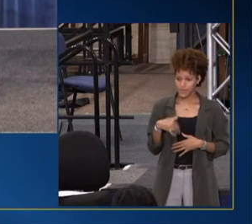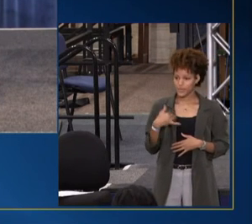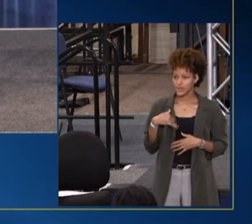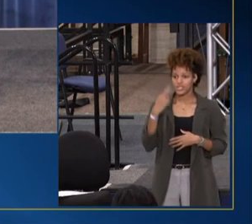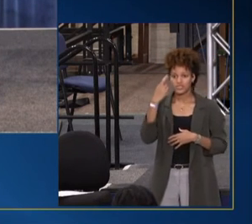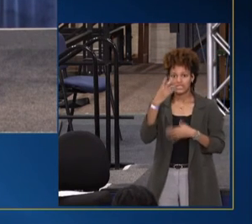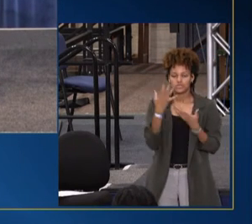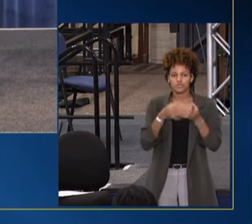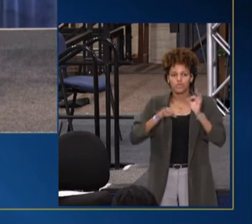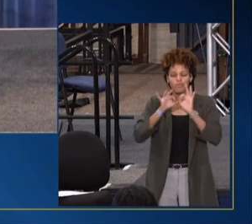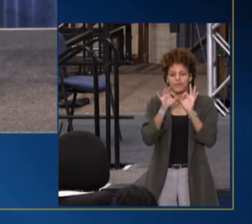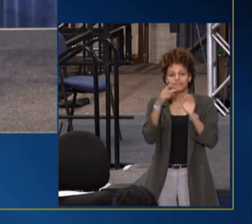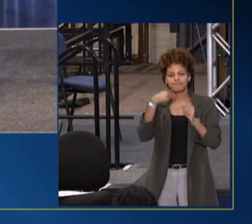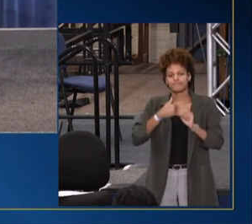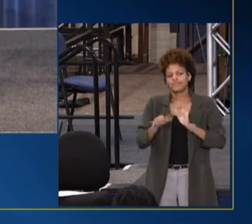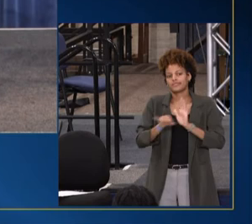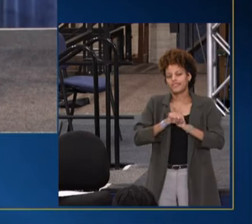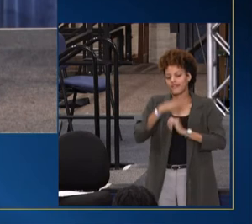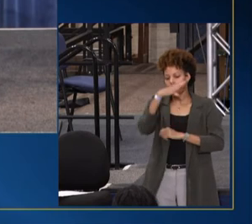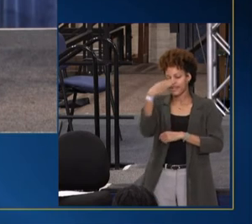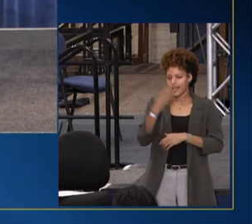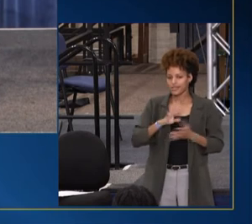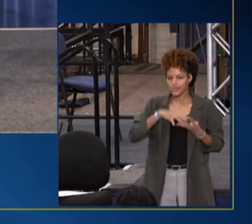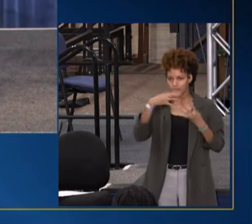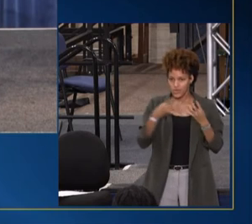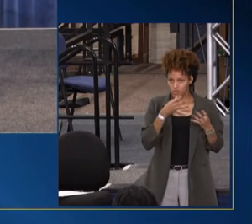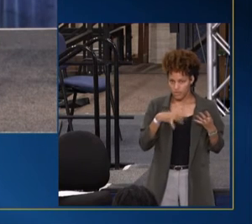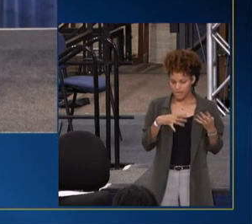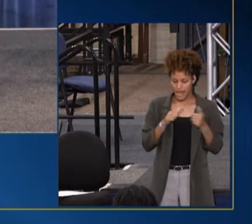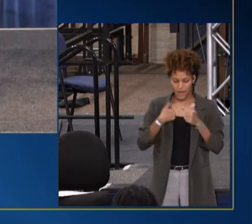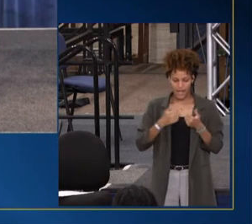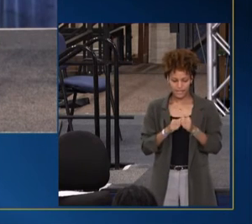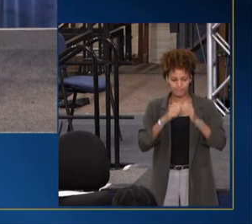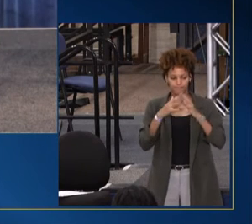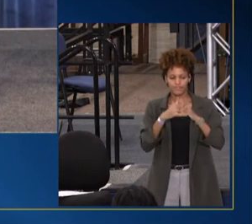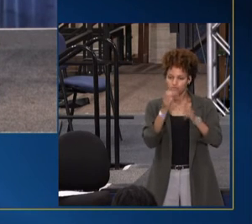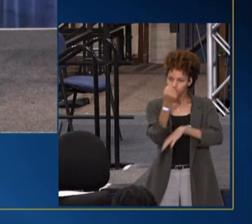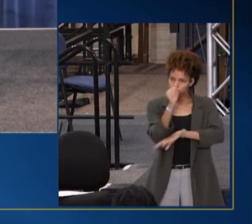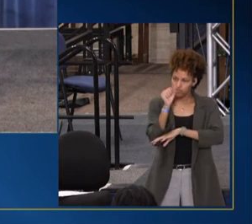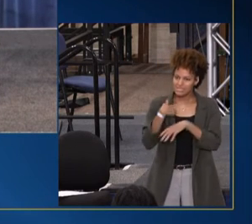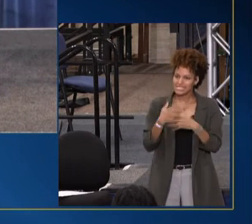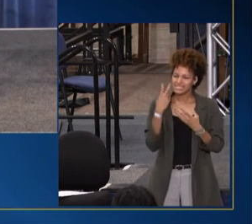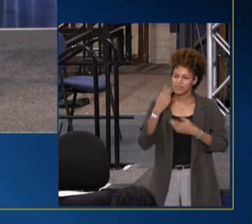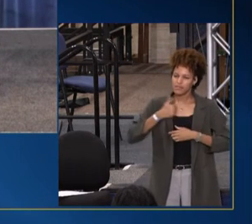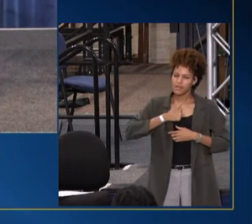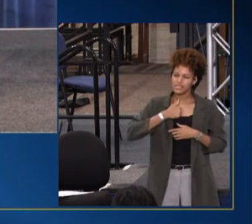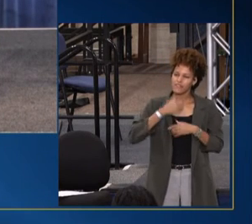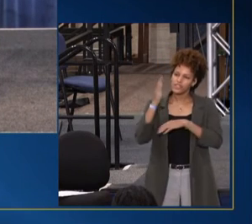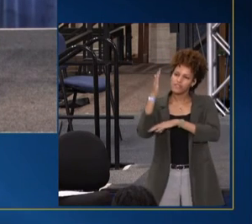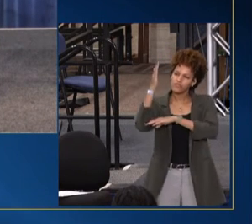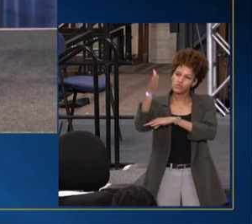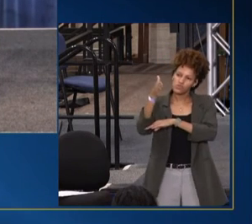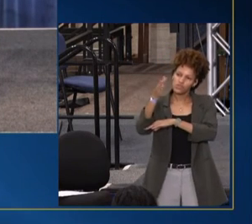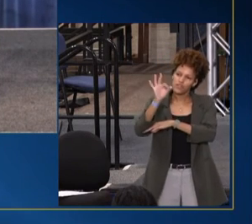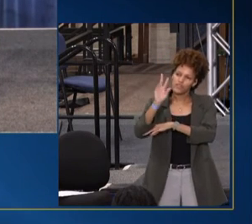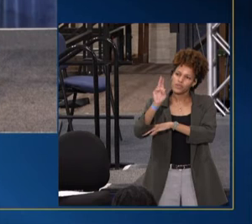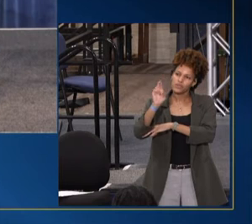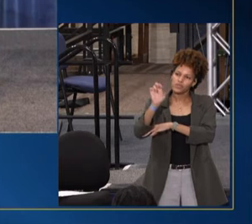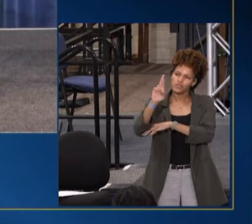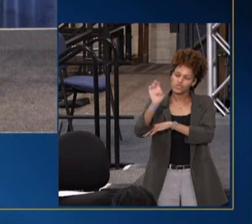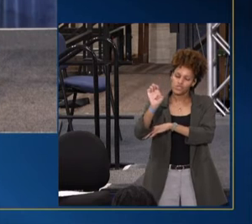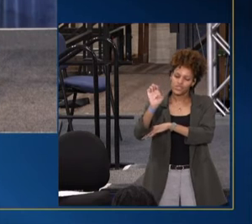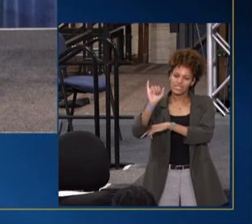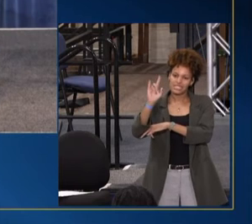as a Black queer woman, part of the way that I build movement is about seeing myself as a futurist. I think for